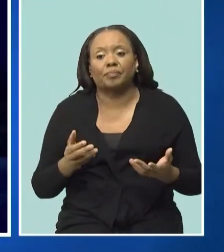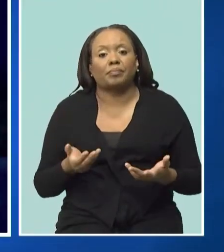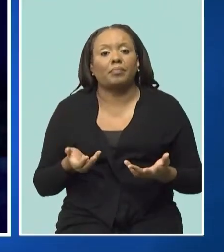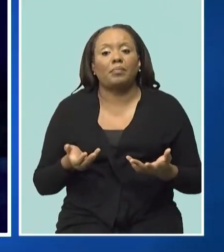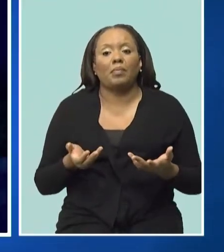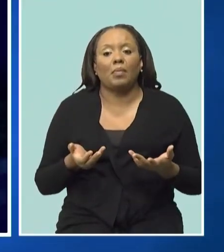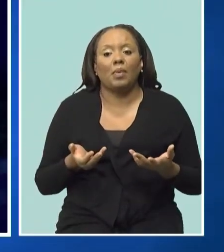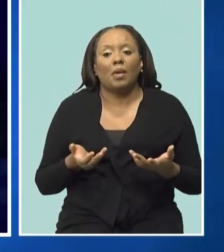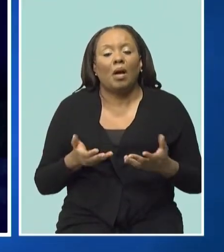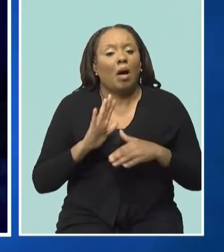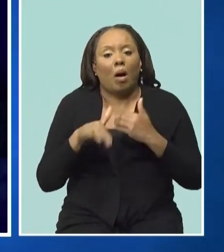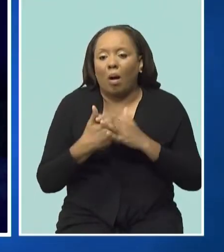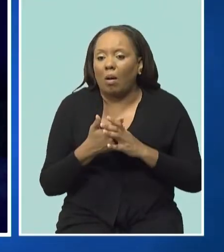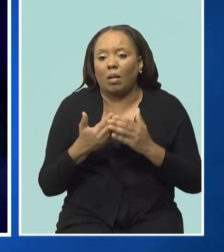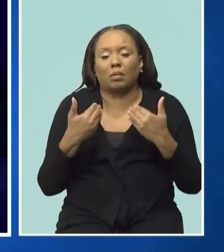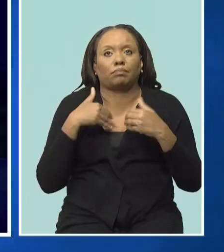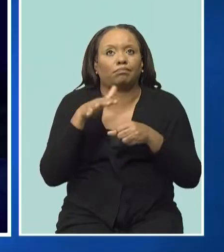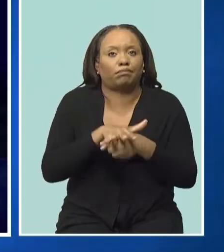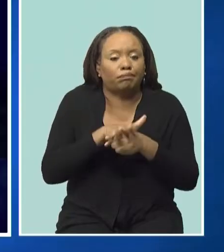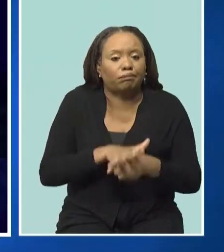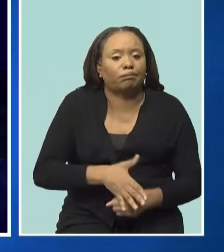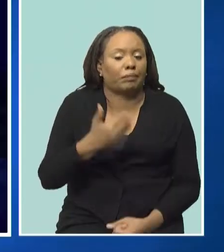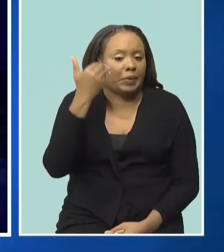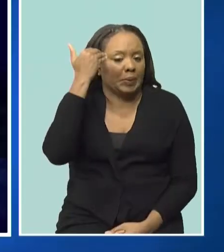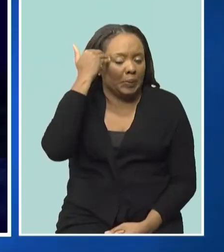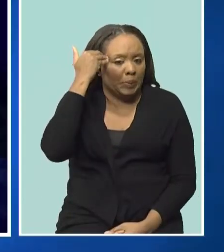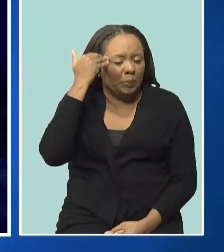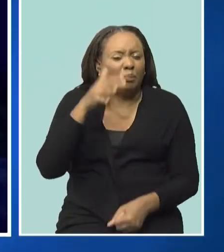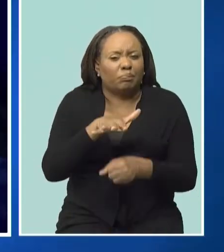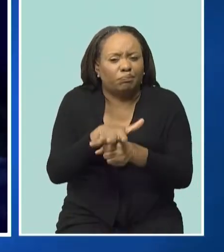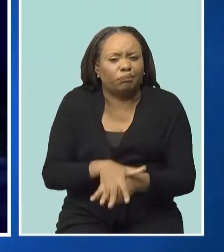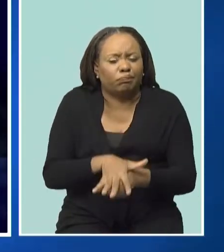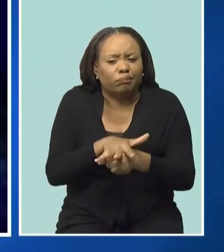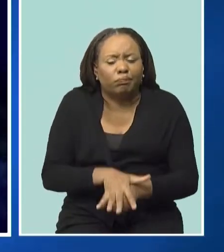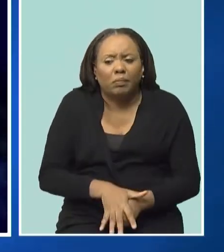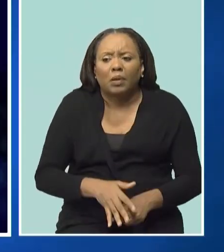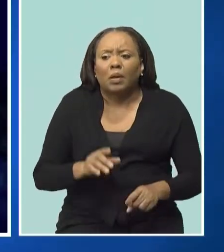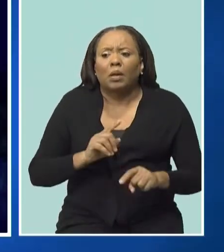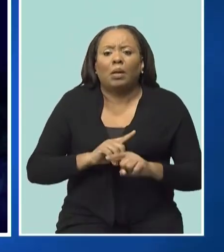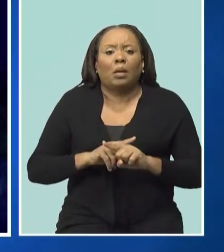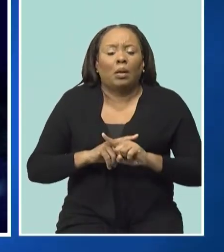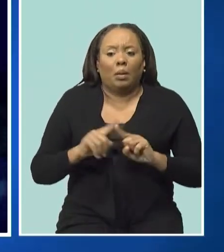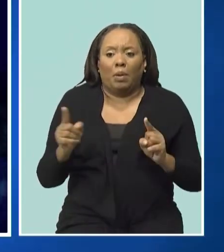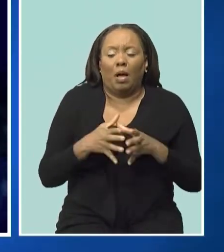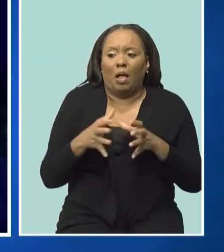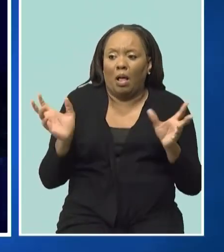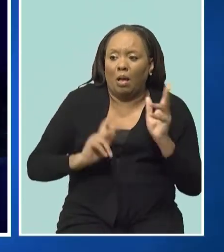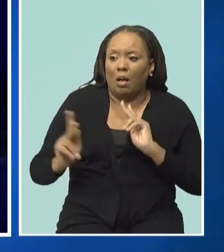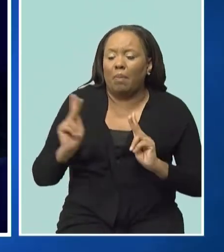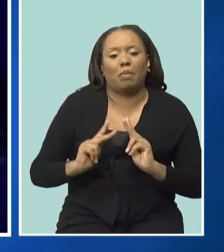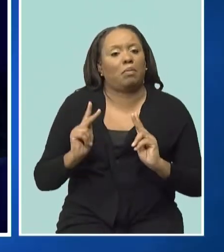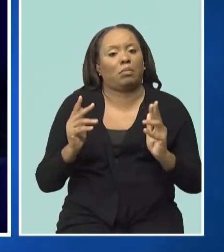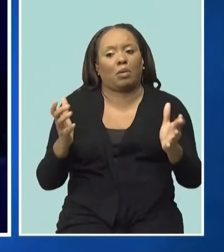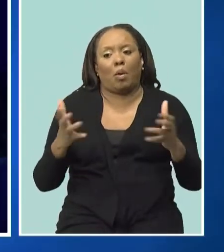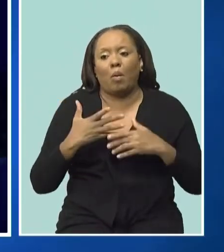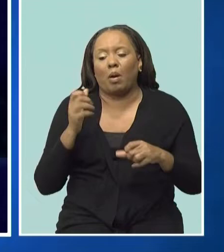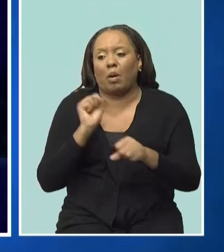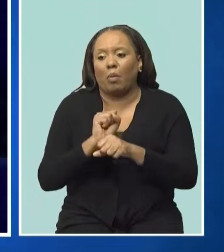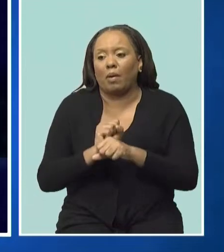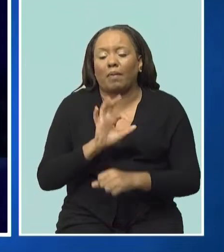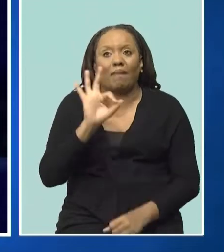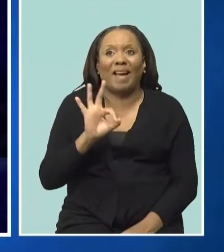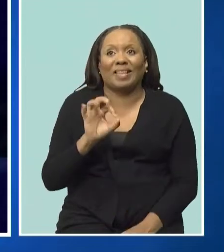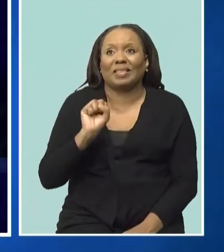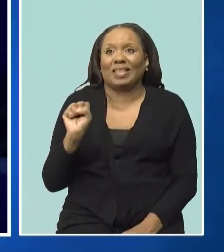all under pressure with rising prices. But those who have got into the habit over COVID of just wanting to work Friday, Saturday